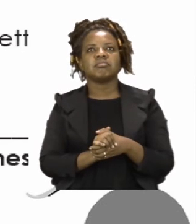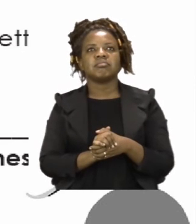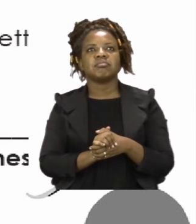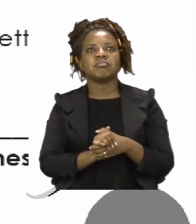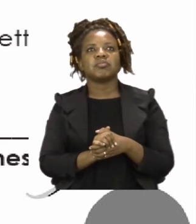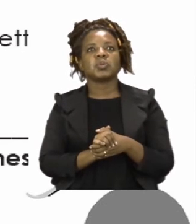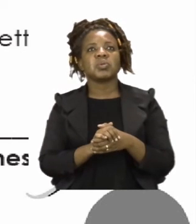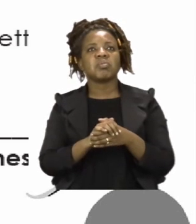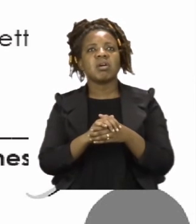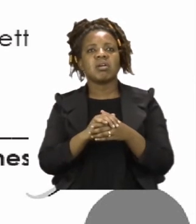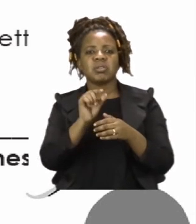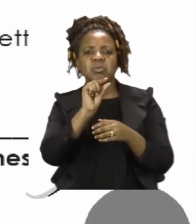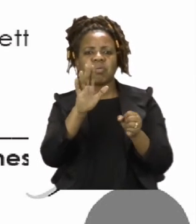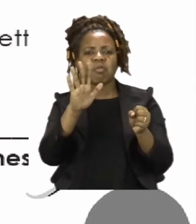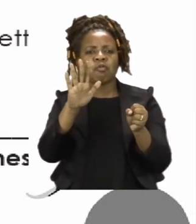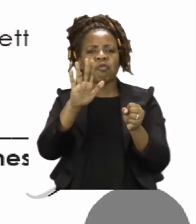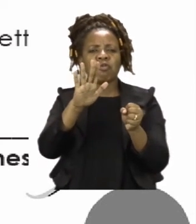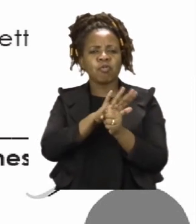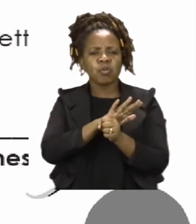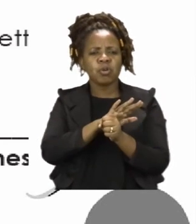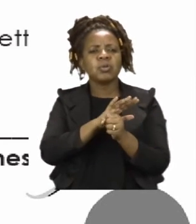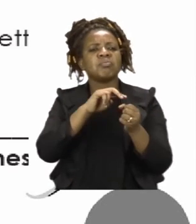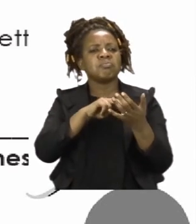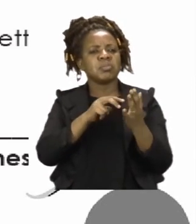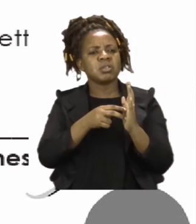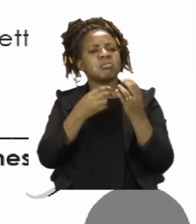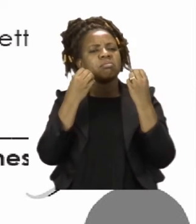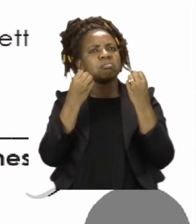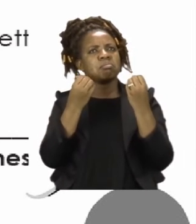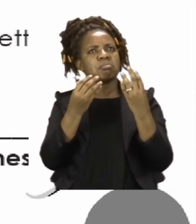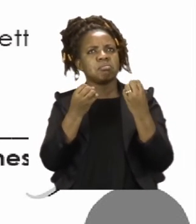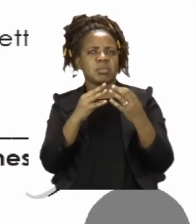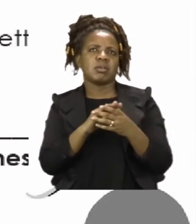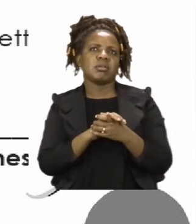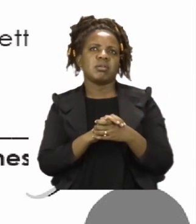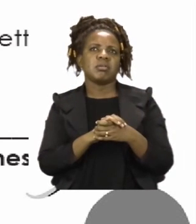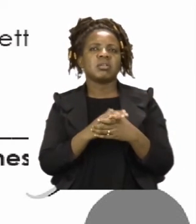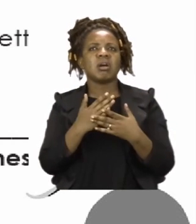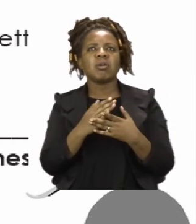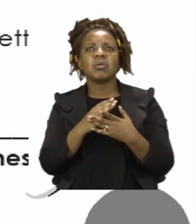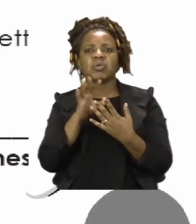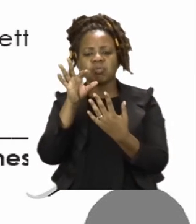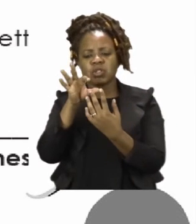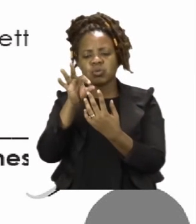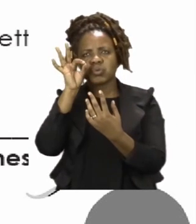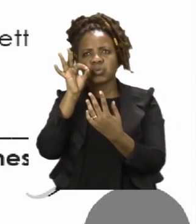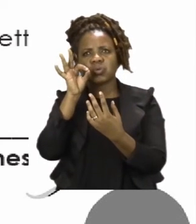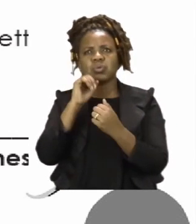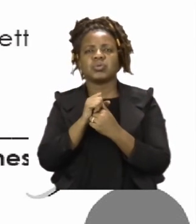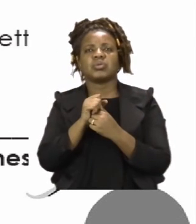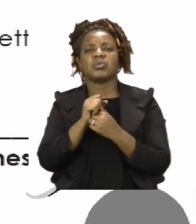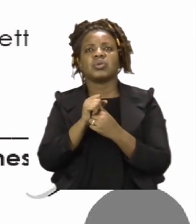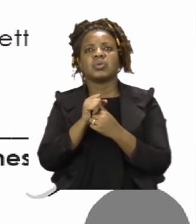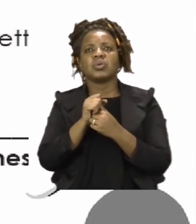of something that means there's definitely more than one. So we know that we are dealing with a plural. But because